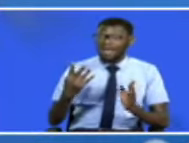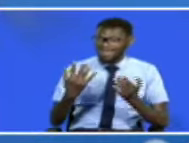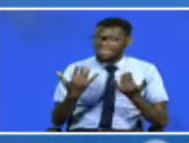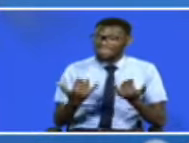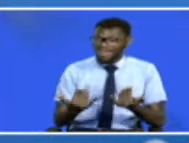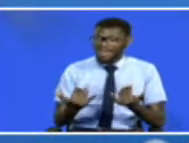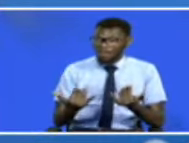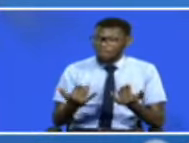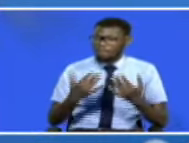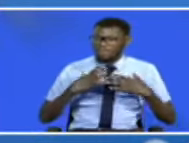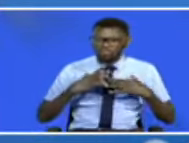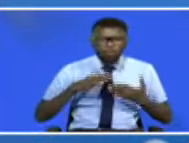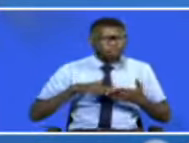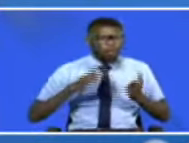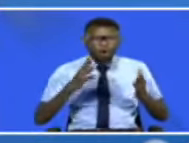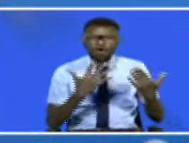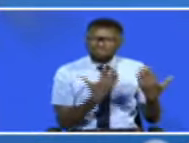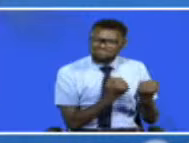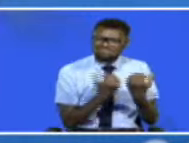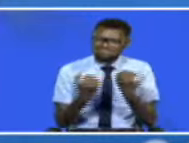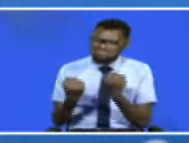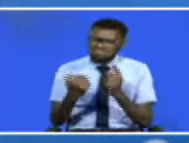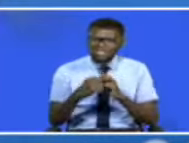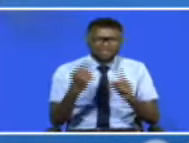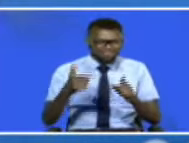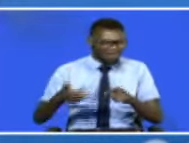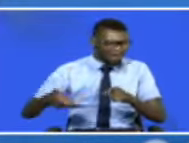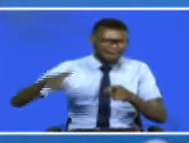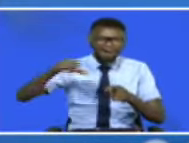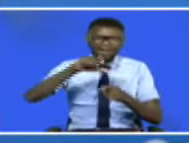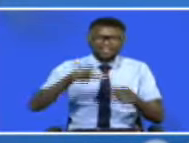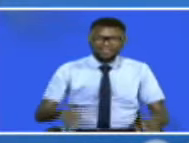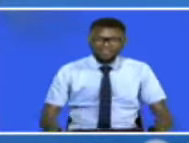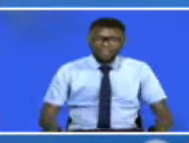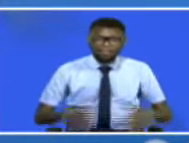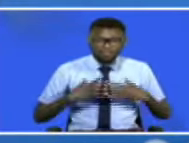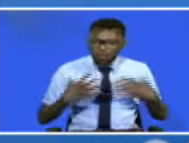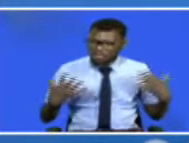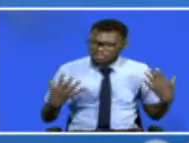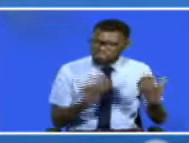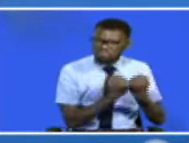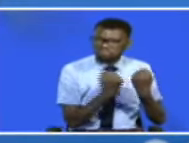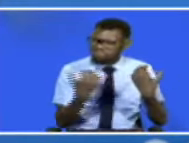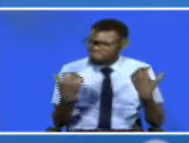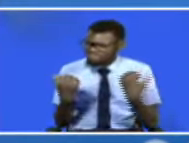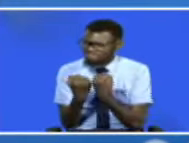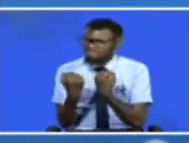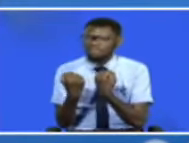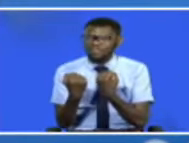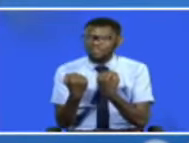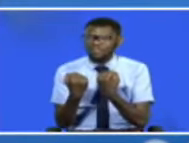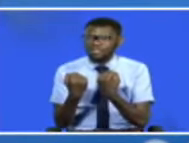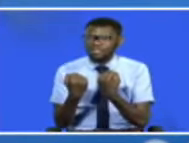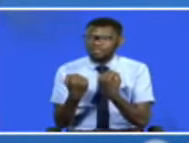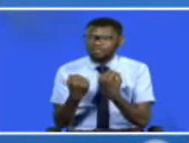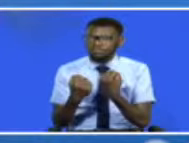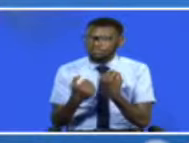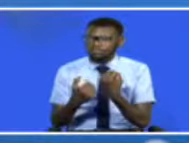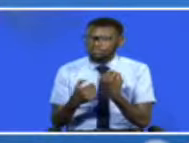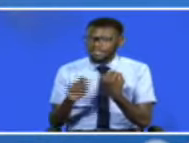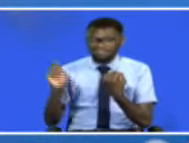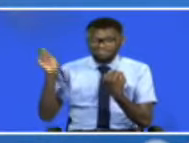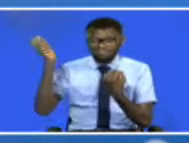increase. As our reporter Vera Murad details, abduction and cases have also been reported in the country for the